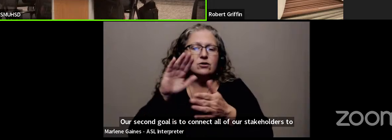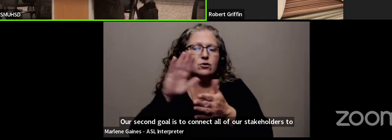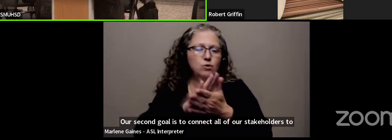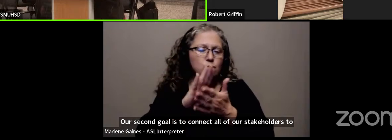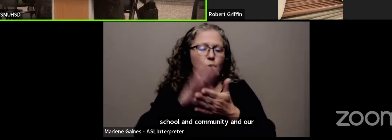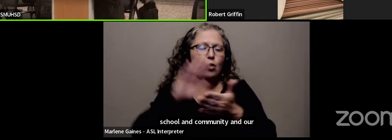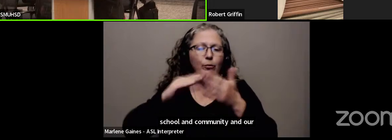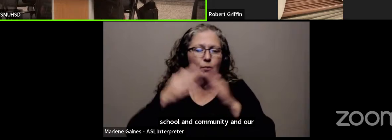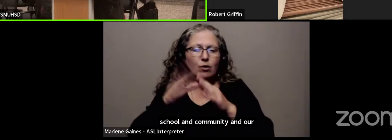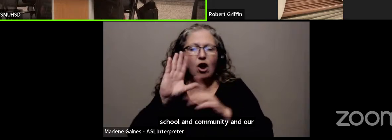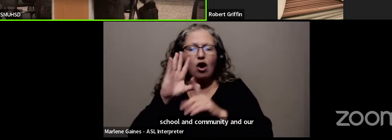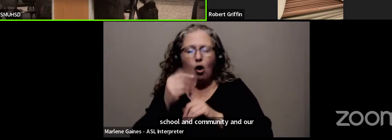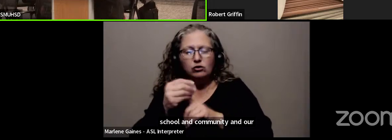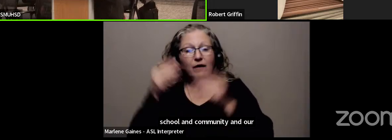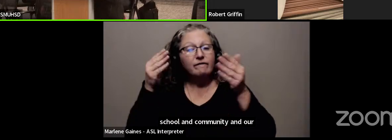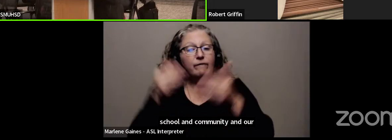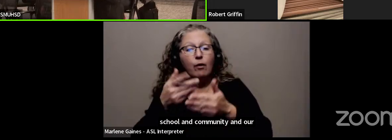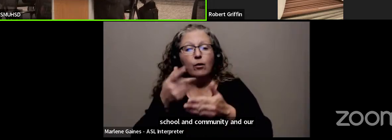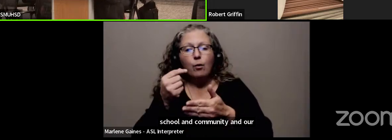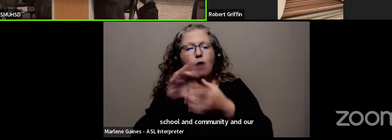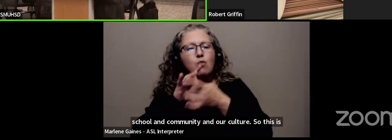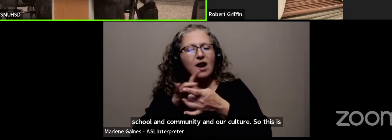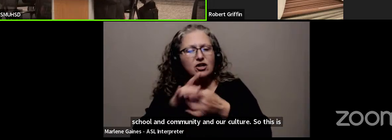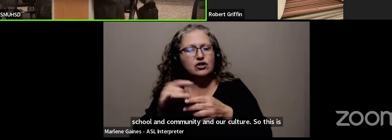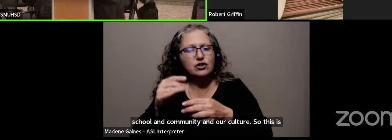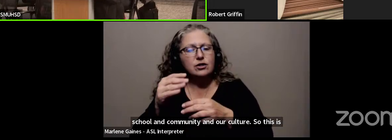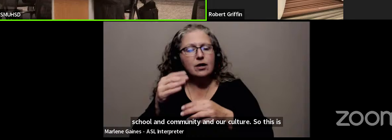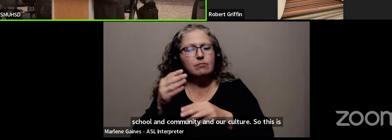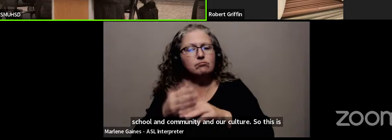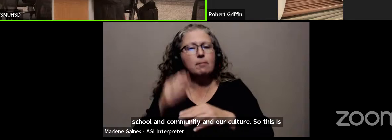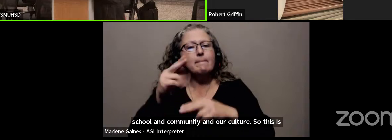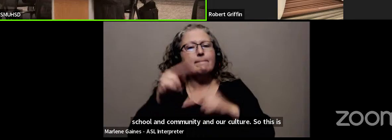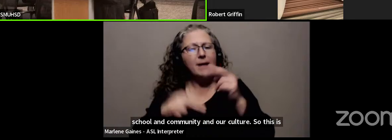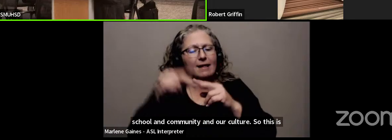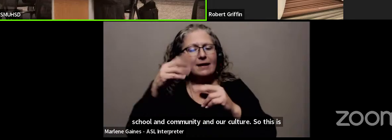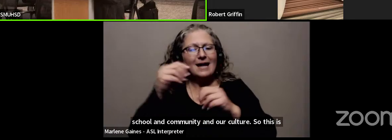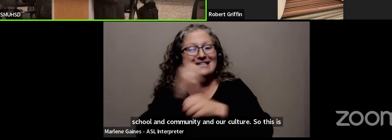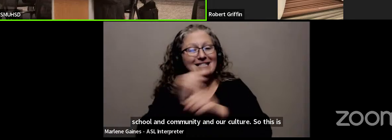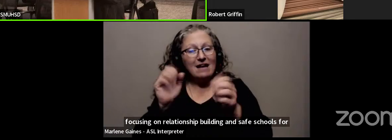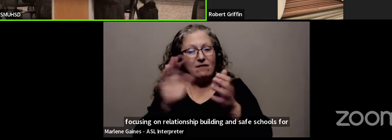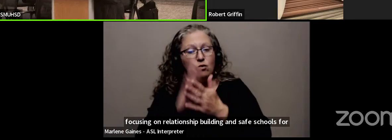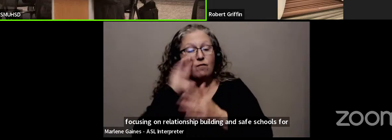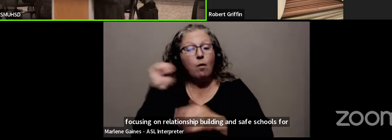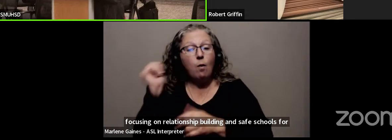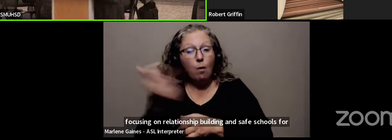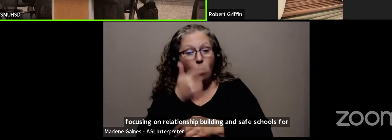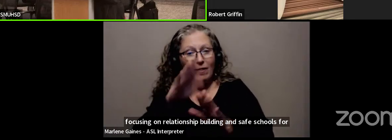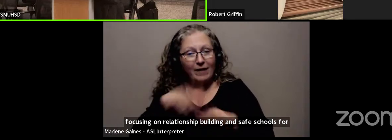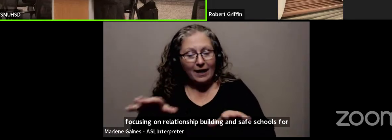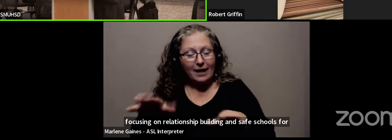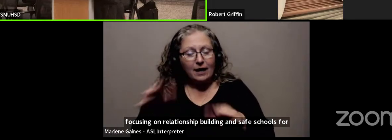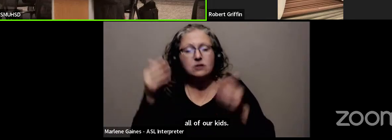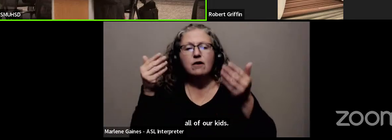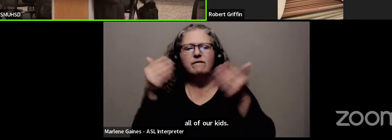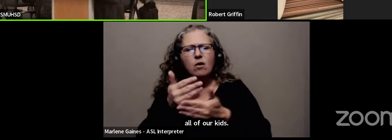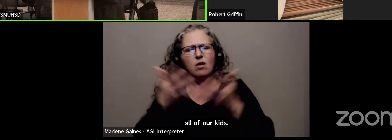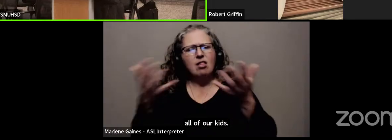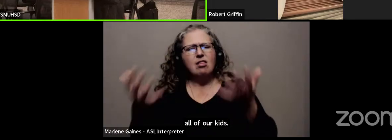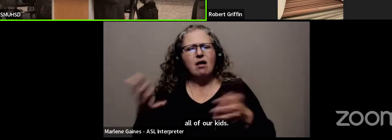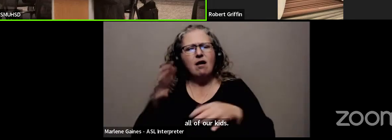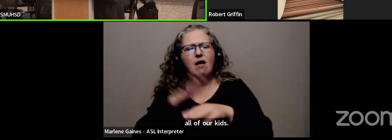is focusing on relationship building and safe schools for all of our kids. We've been focusing a lot